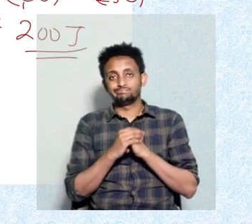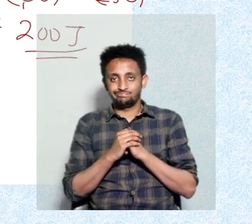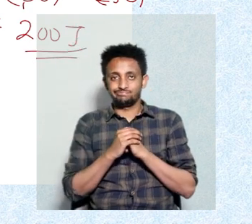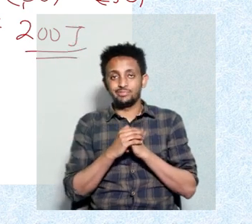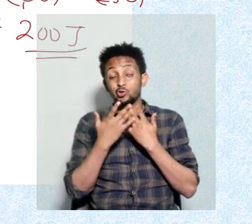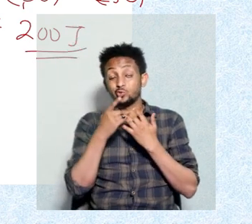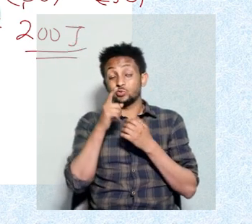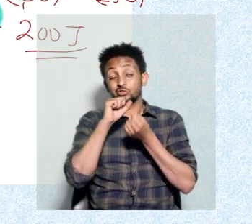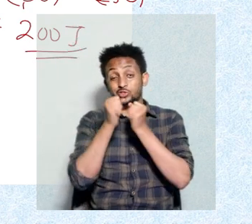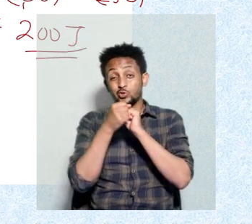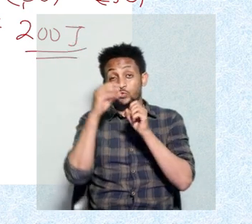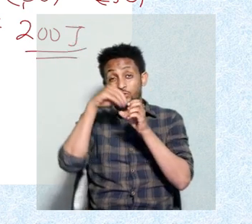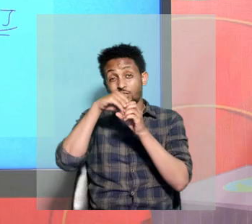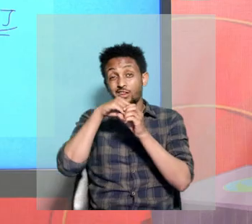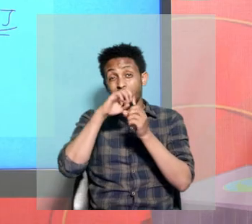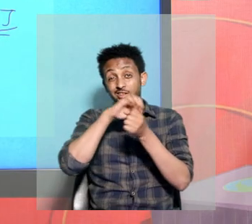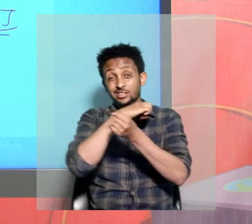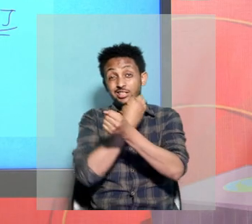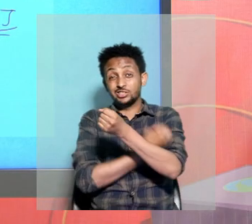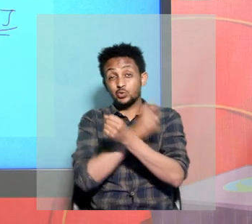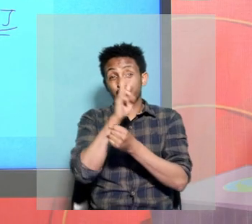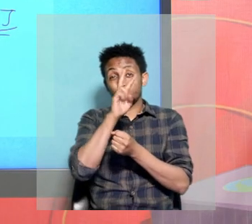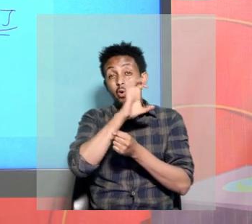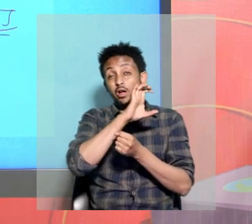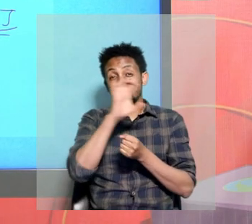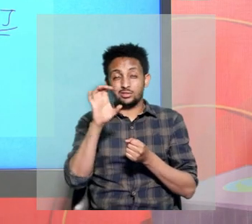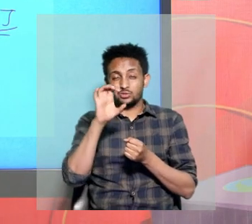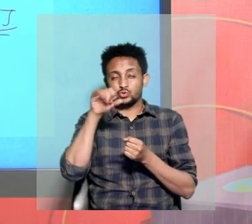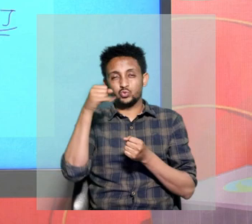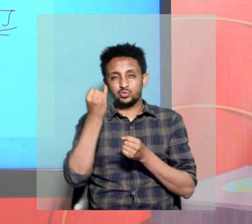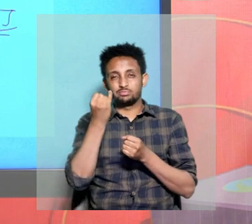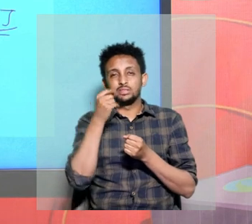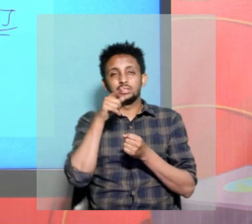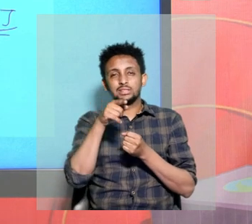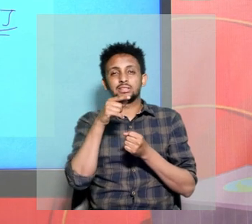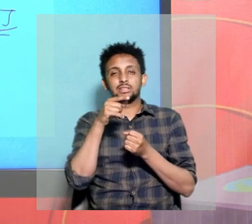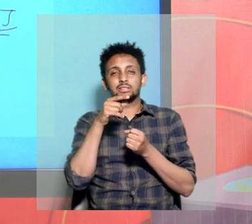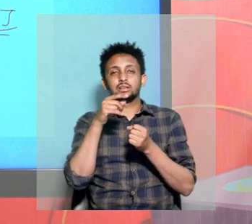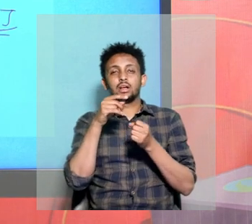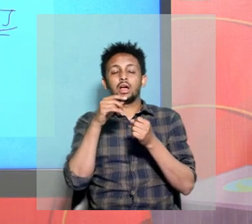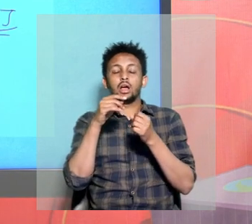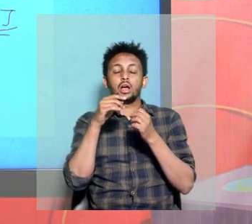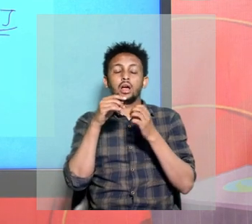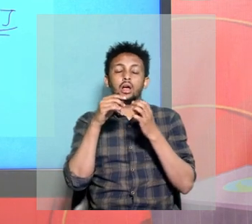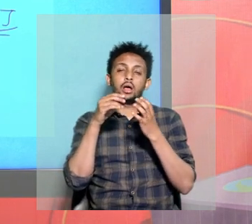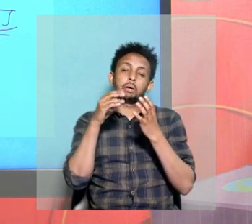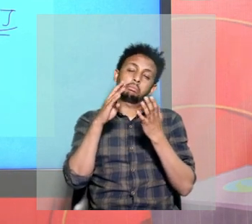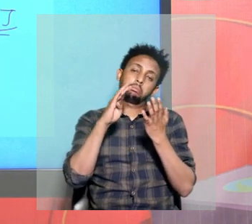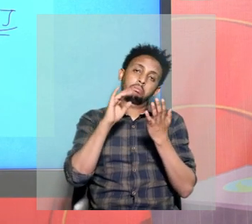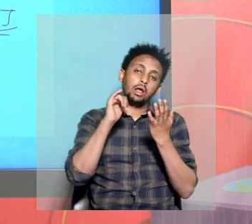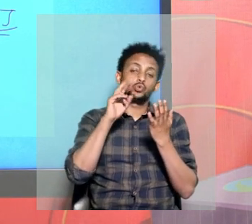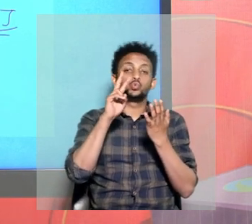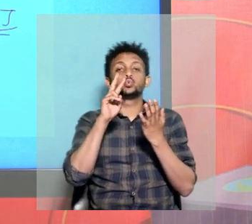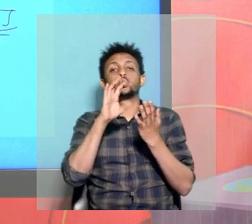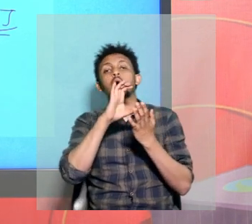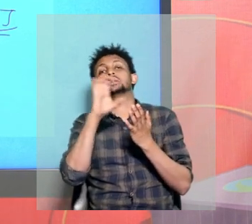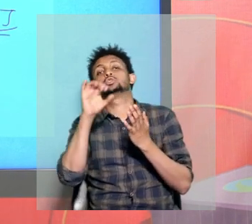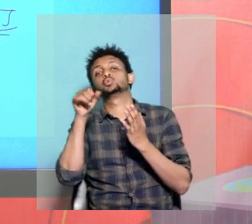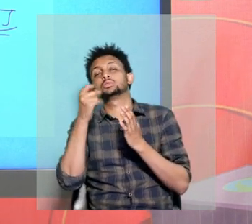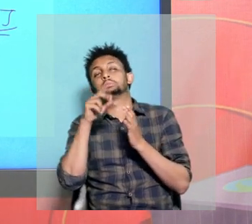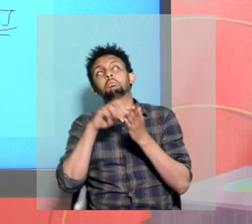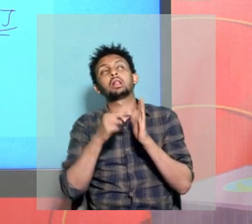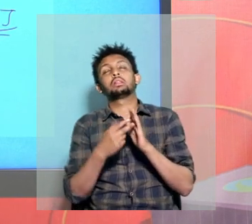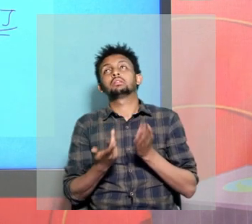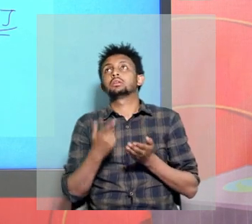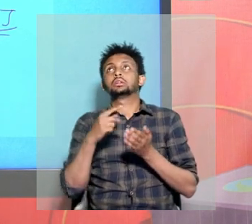200 joule. So the change of internal energy is 200 joule. There is an increment in the internal energy by 200 joule. It means,